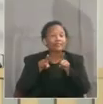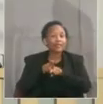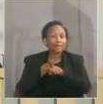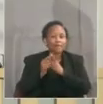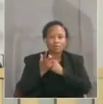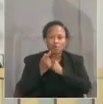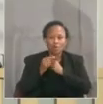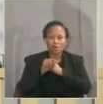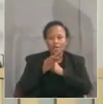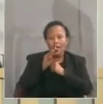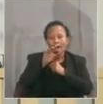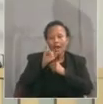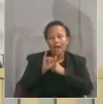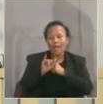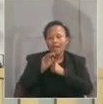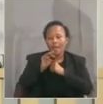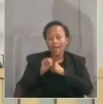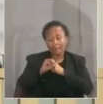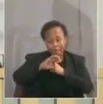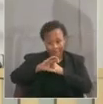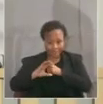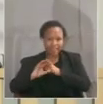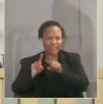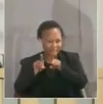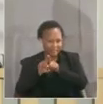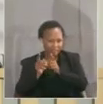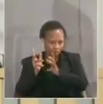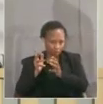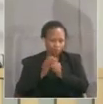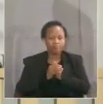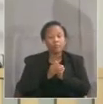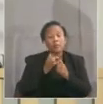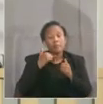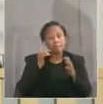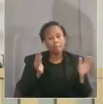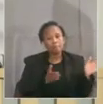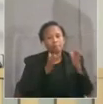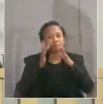the IMC. I will make an example of